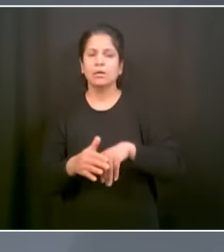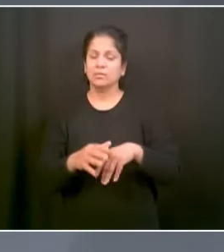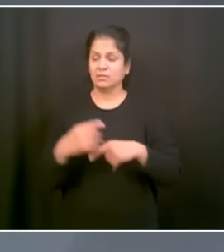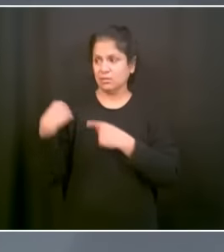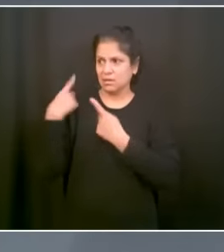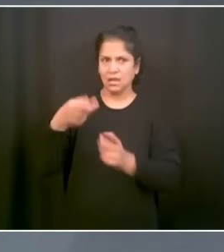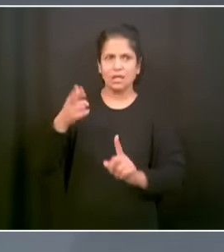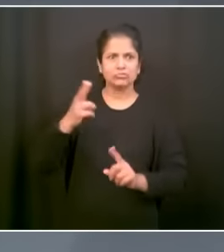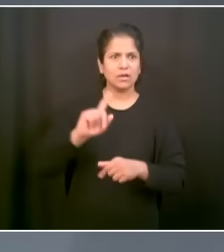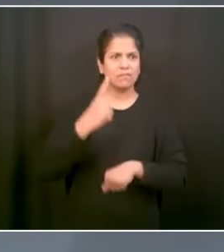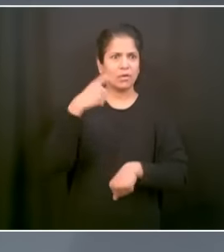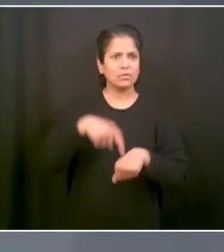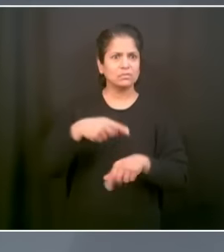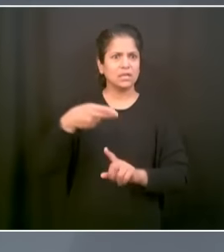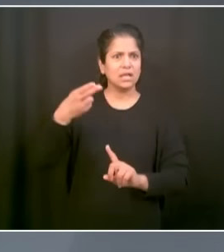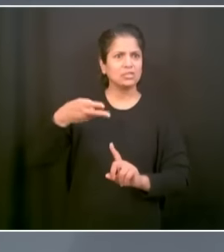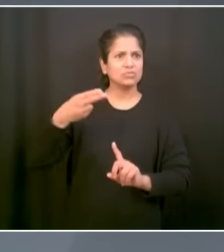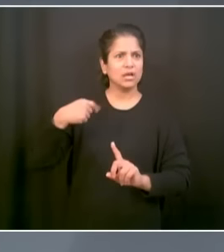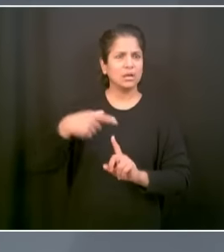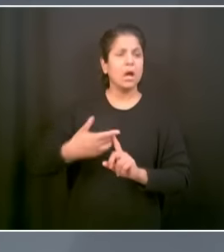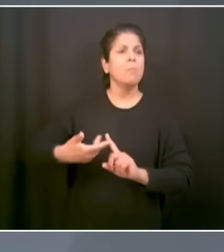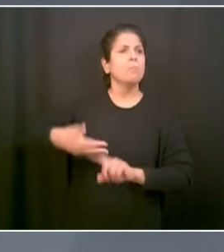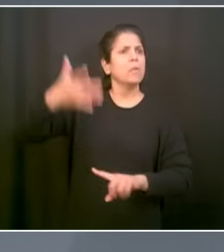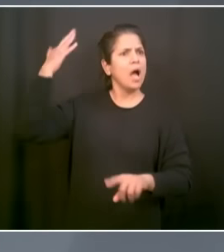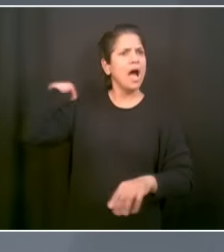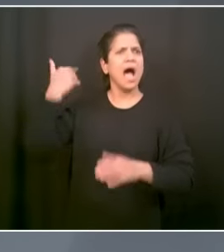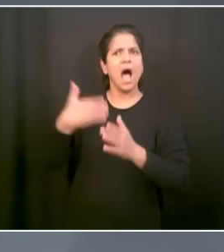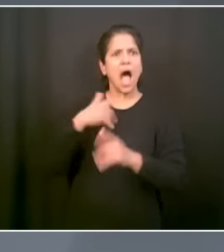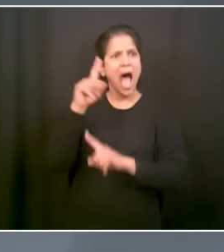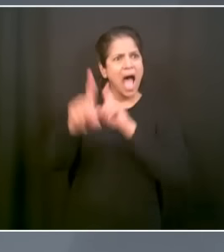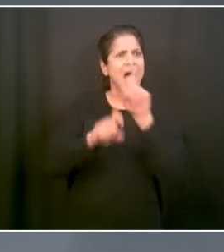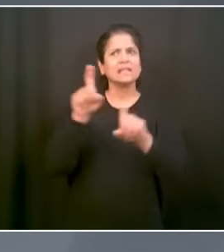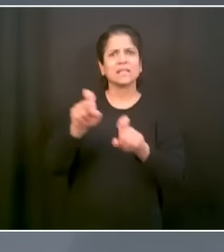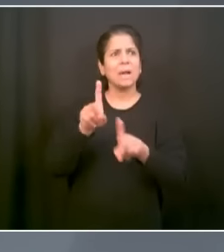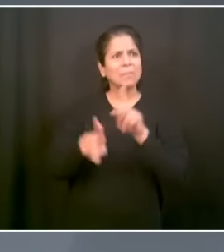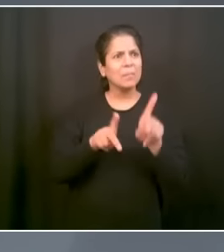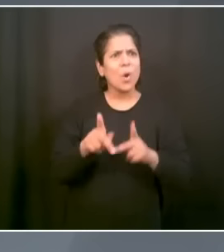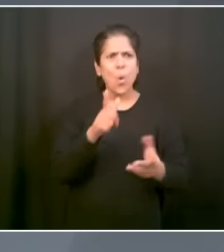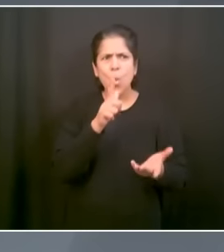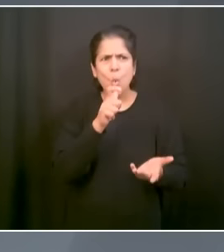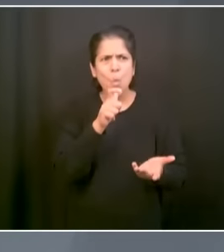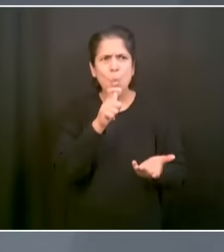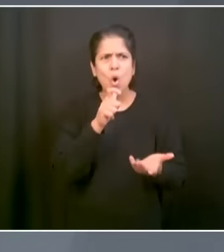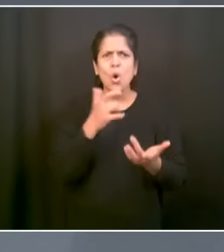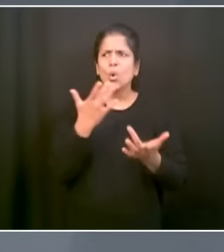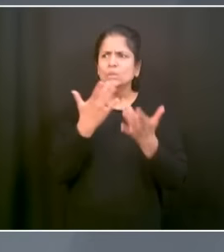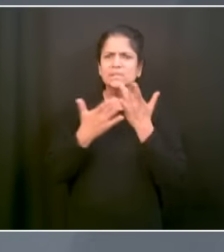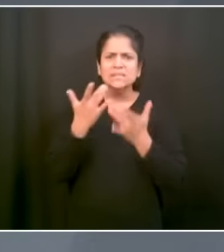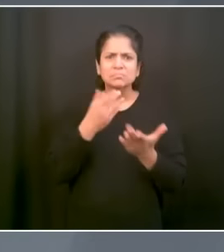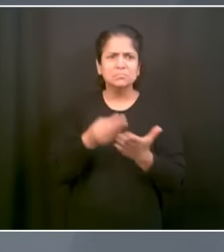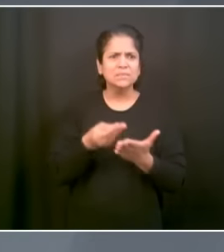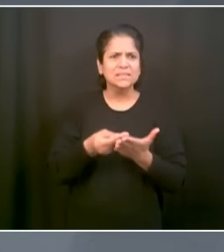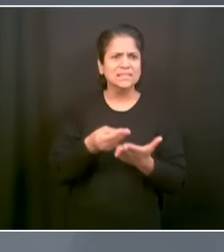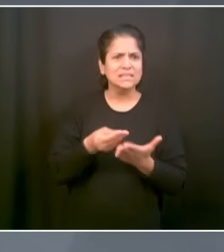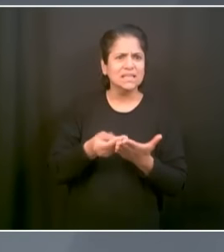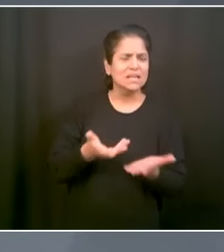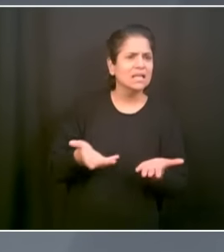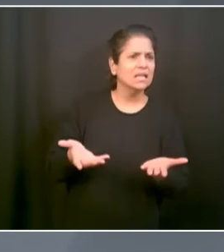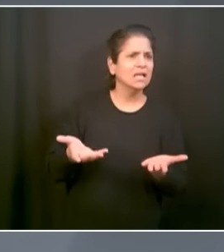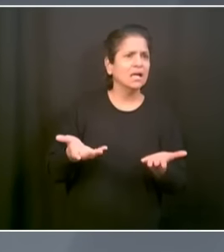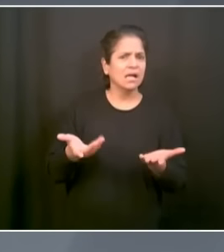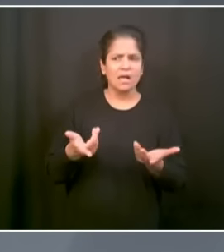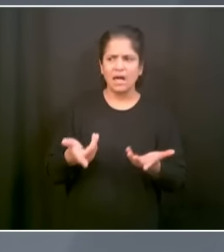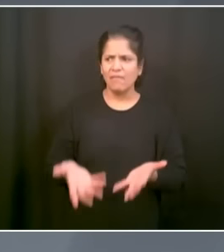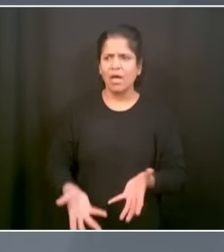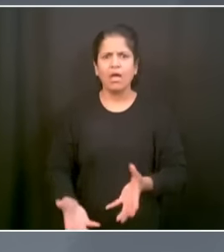moments such as these, we ask those with the least to bear the greatest burden. And we know that here in the wealthiest city in the wealthiest country in